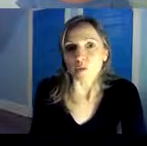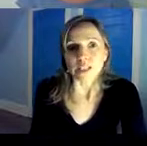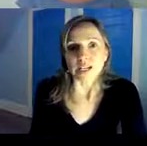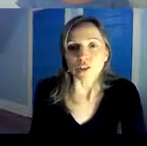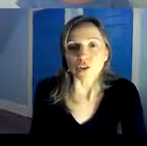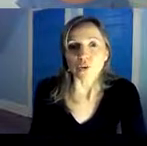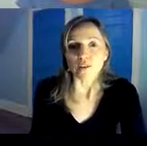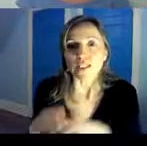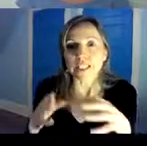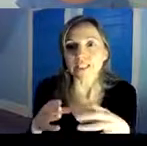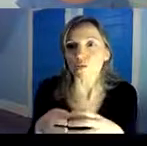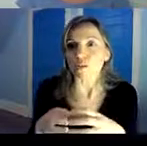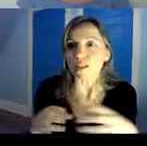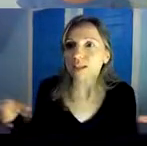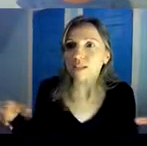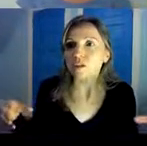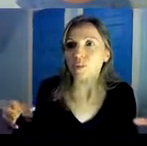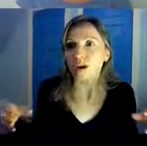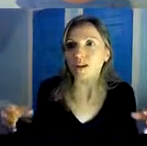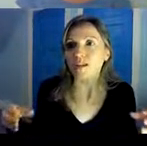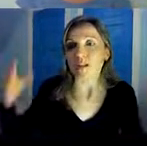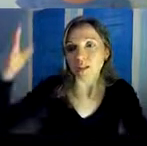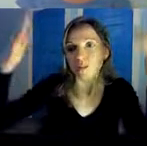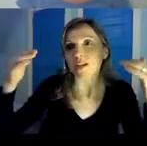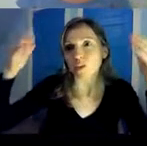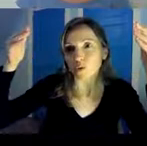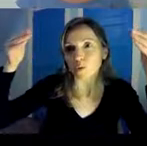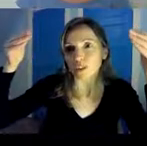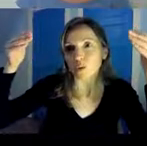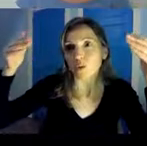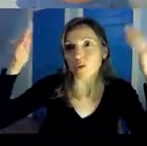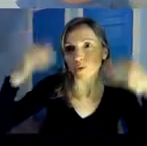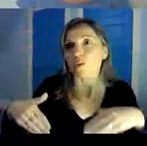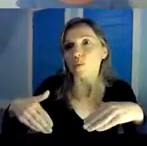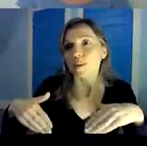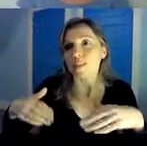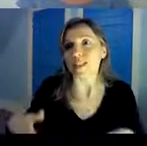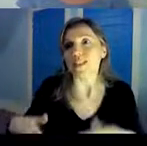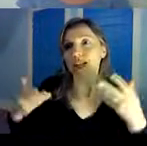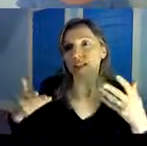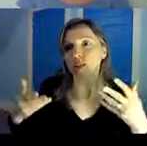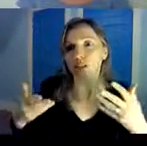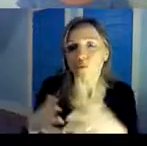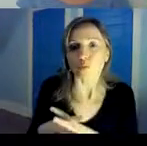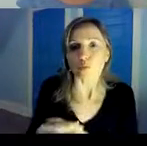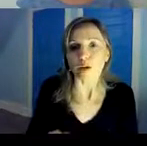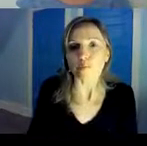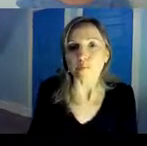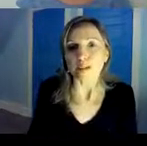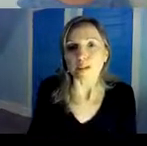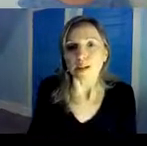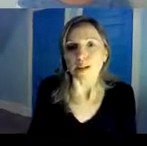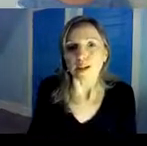through the bird's gut. So you often see this growing in thickets under wires, because the birds will sit on the wires, poop out the seeds, and then the plants will grow